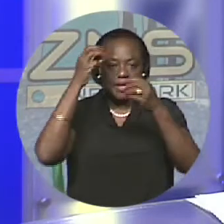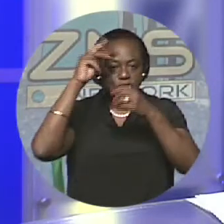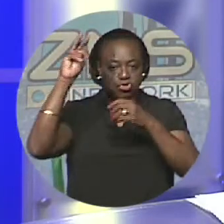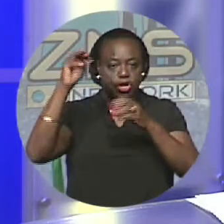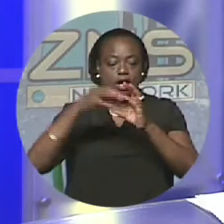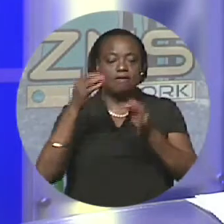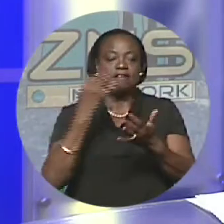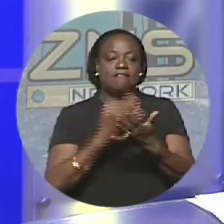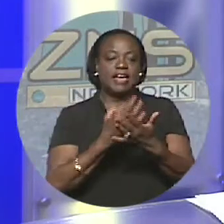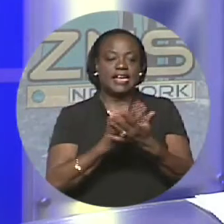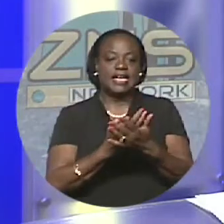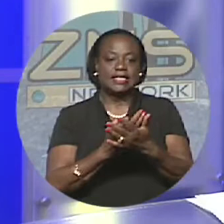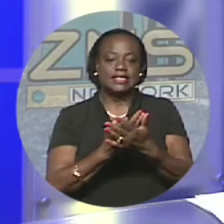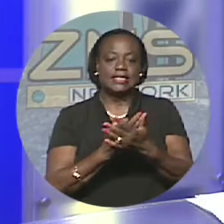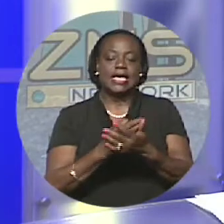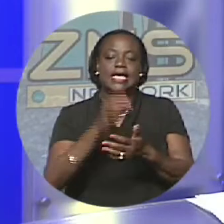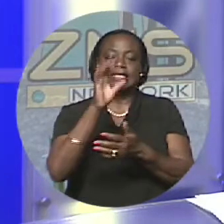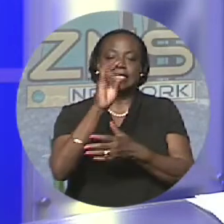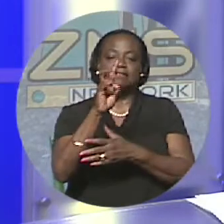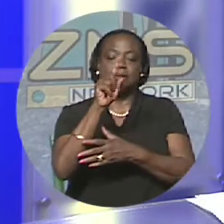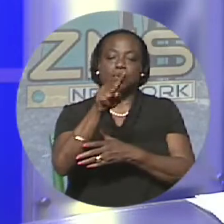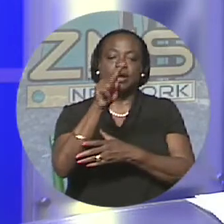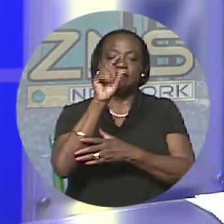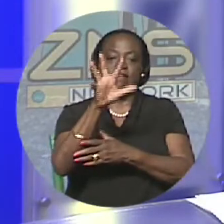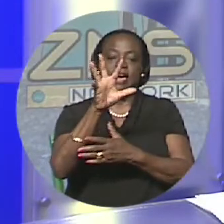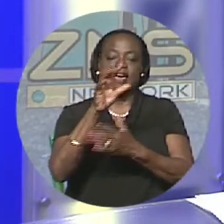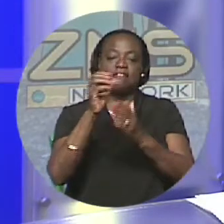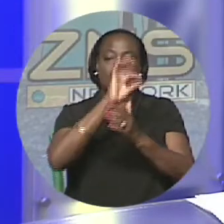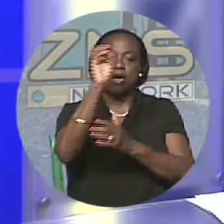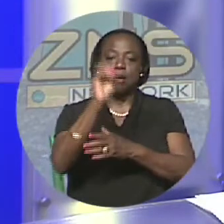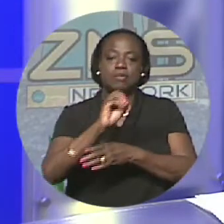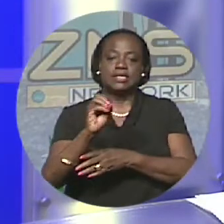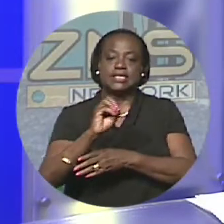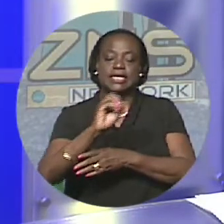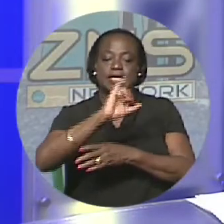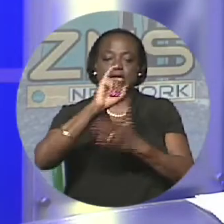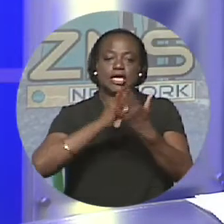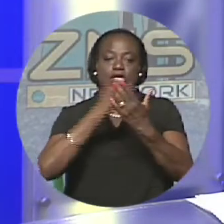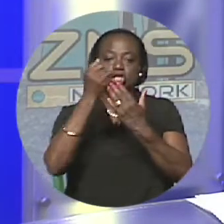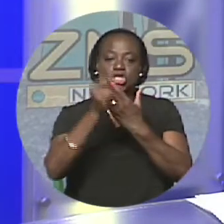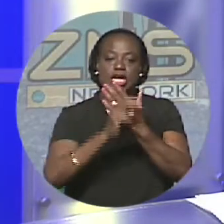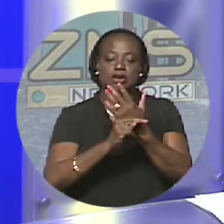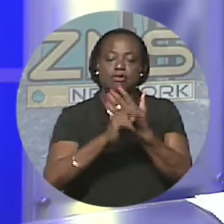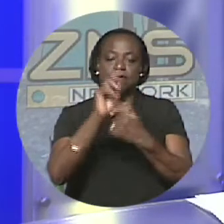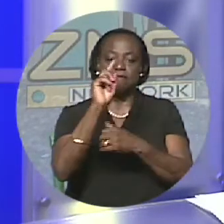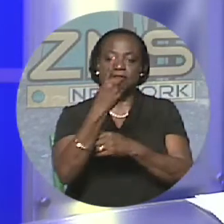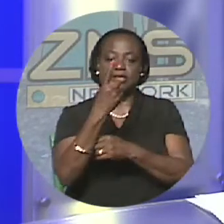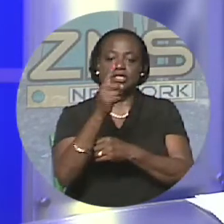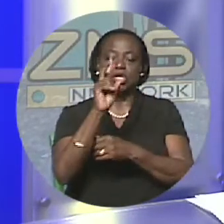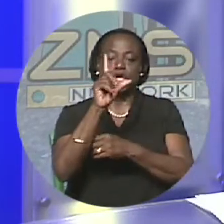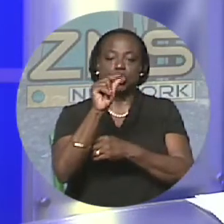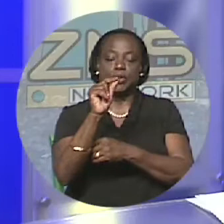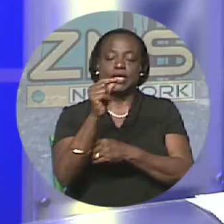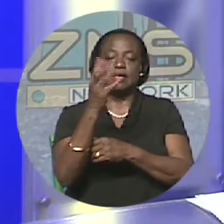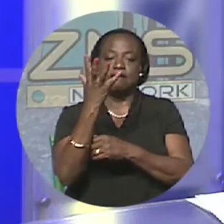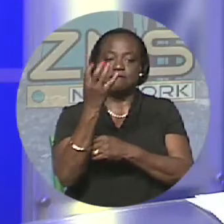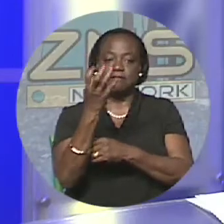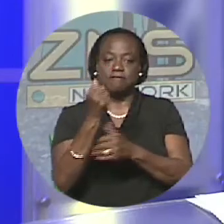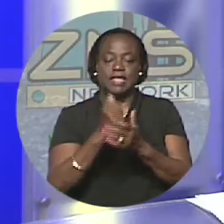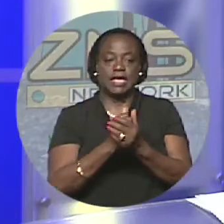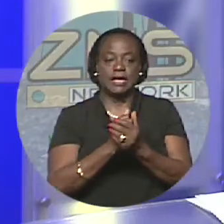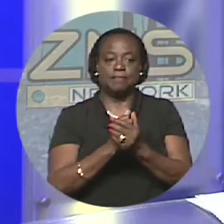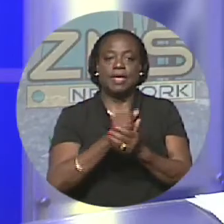at a rate of 7.5% on January 1, 2015. While still addressing a number of industry-specific